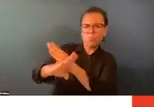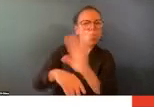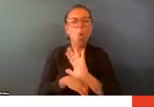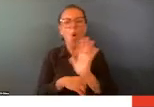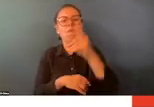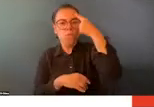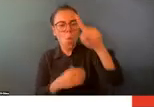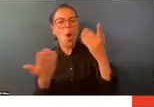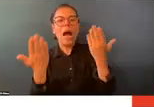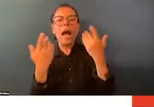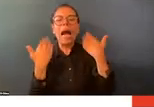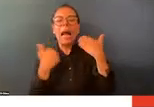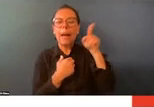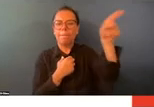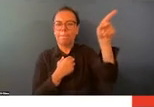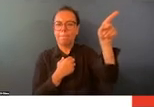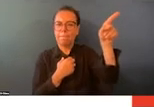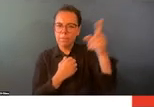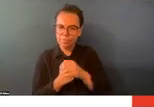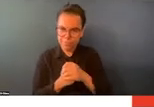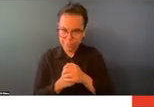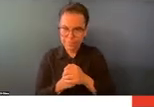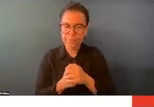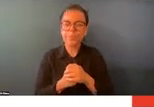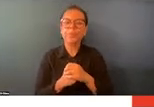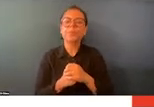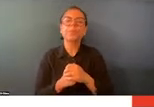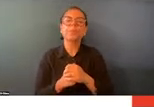for adaptation to climate change. Next slide, please.